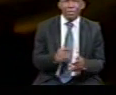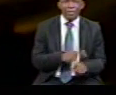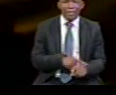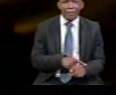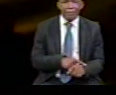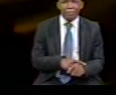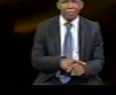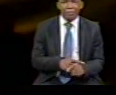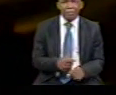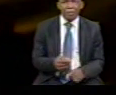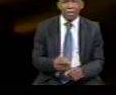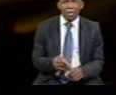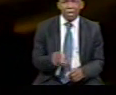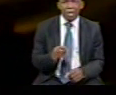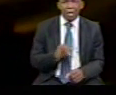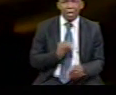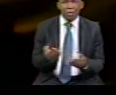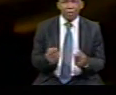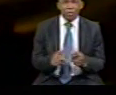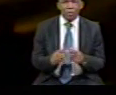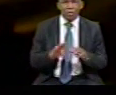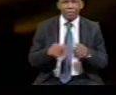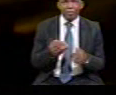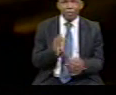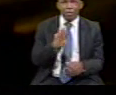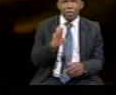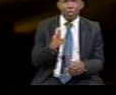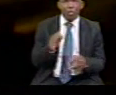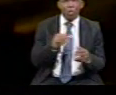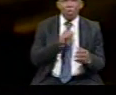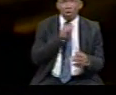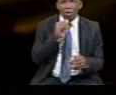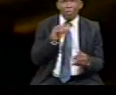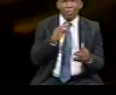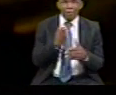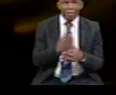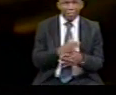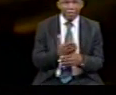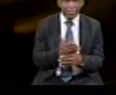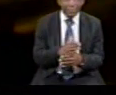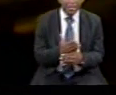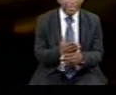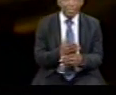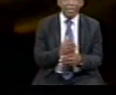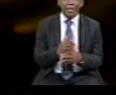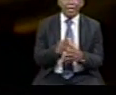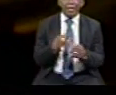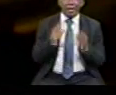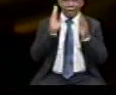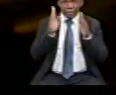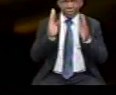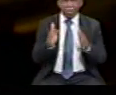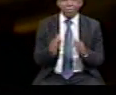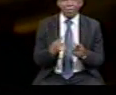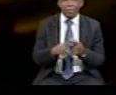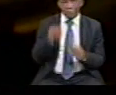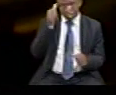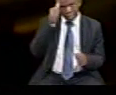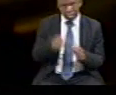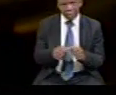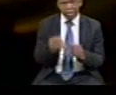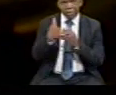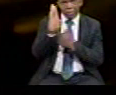message, I want you to give me undivided attention as the Lord has something to say to us, to remind us and to quicken us